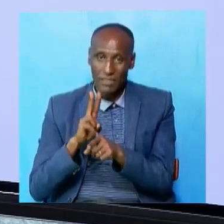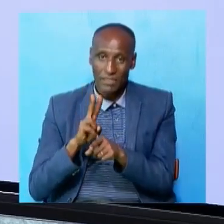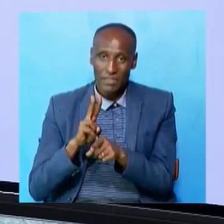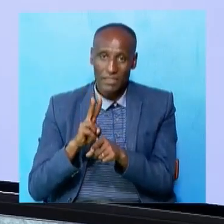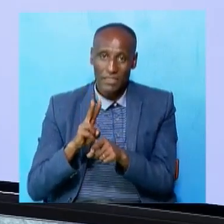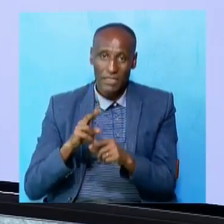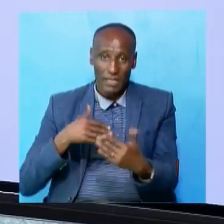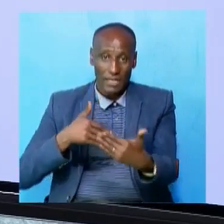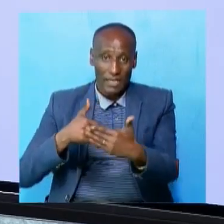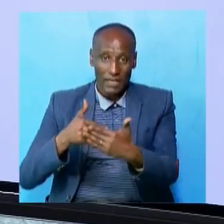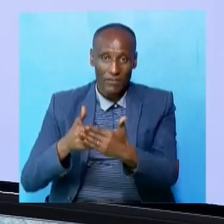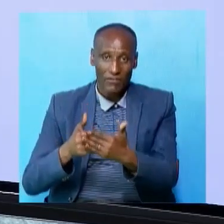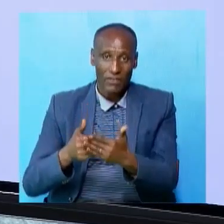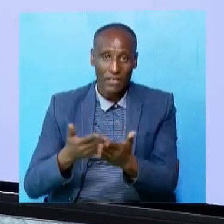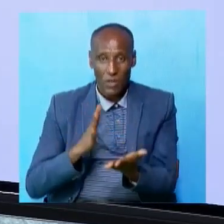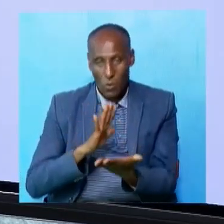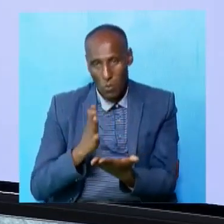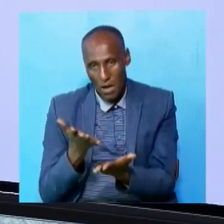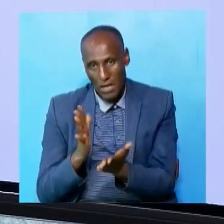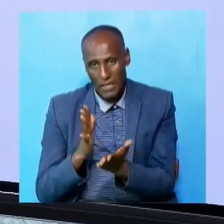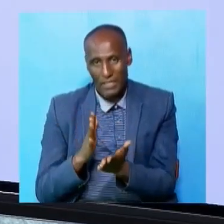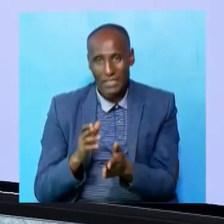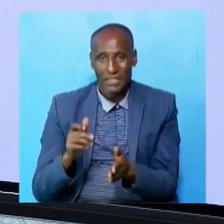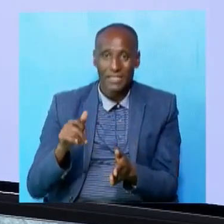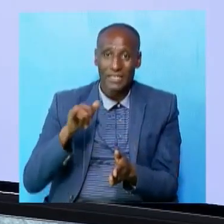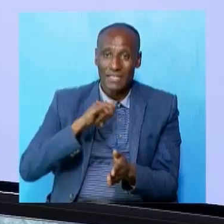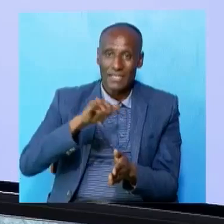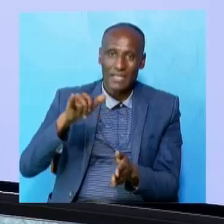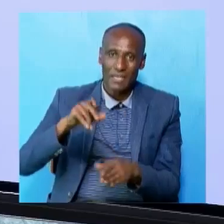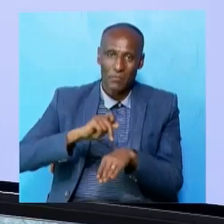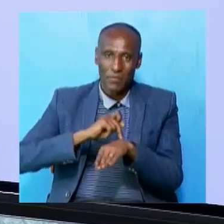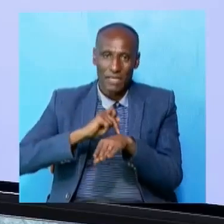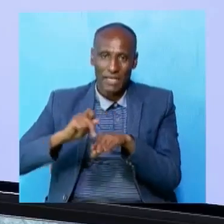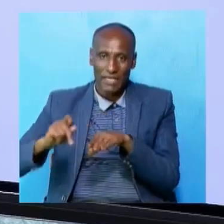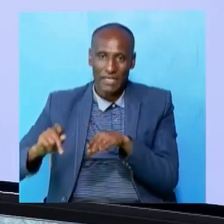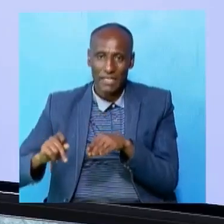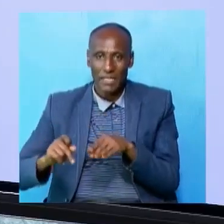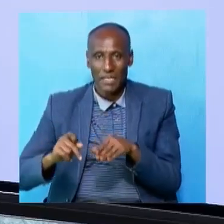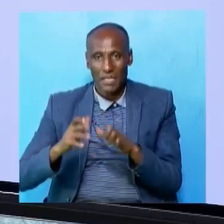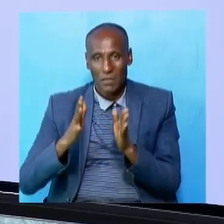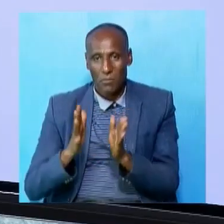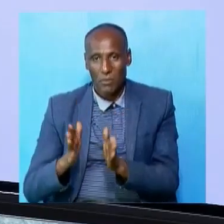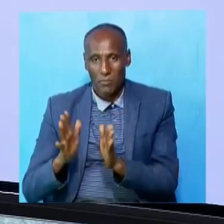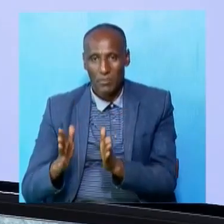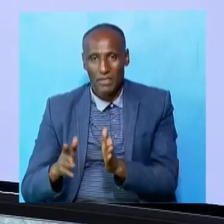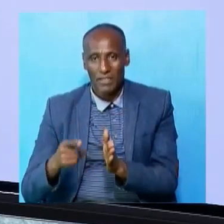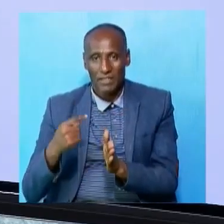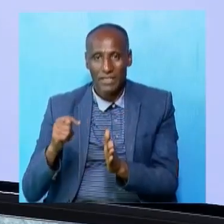arrive, while they blank, with the verb prepare, the stage.